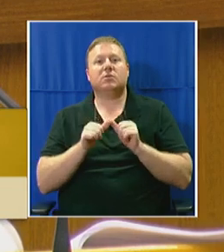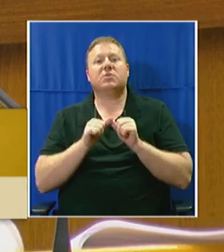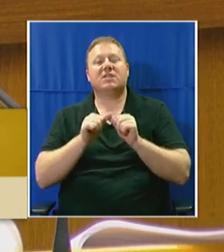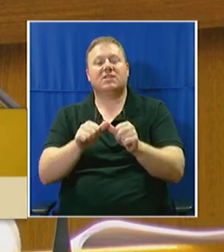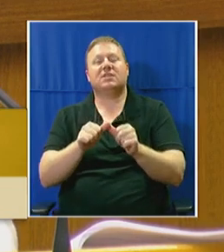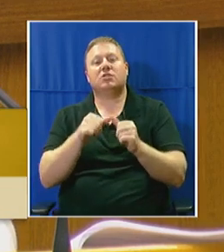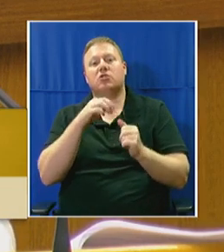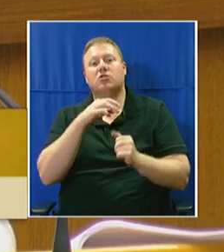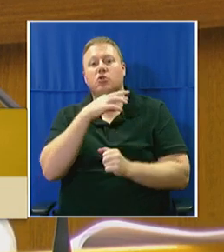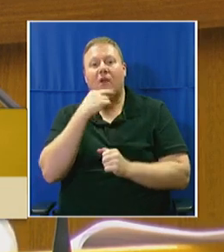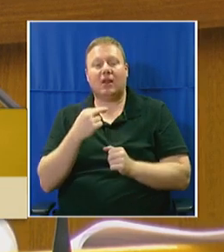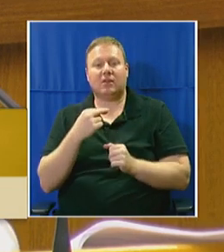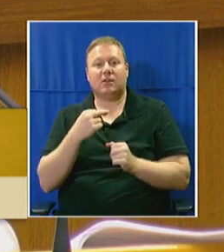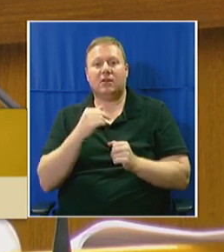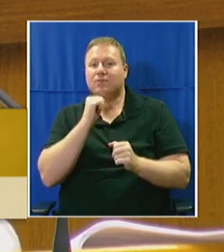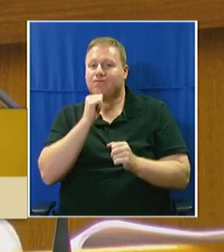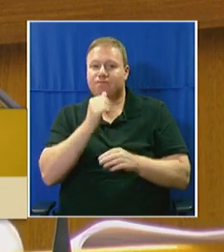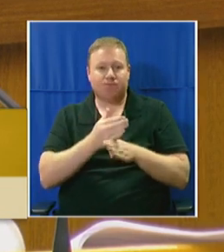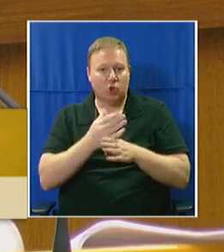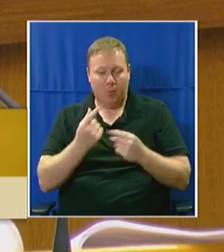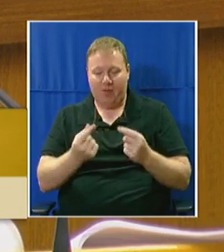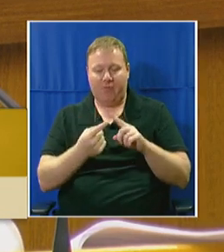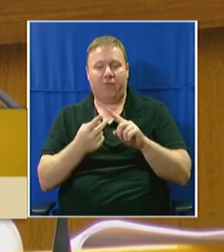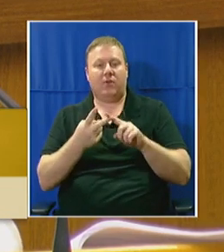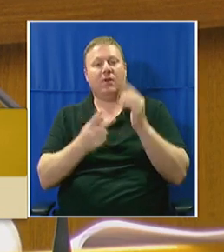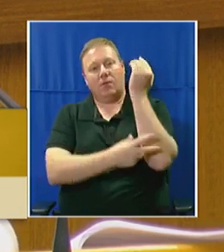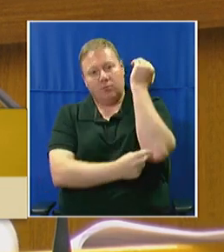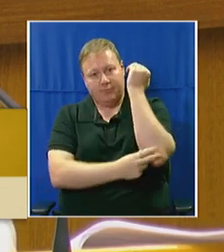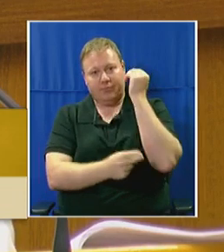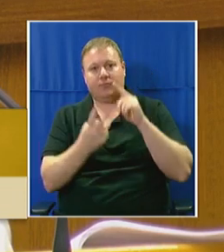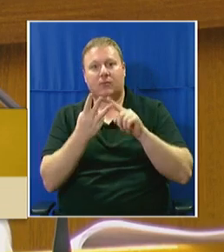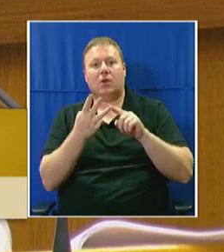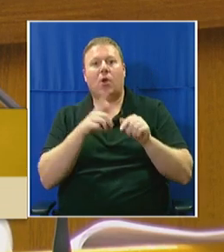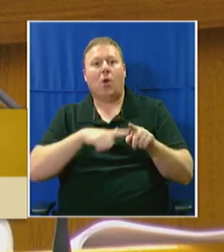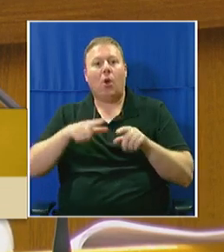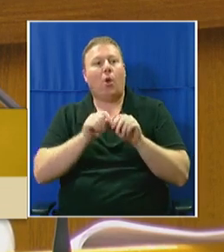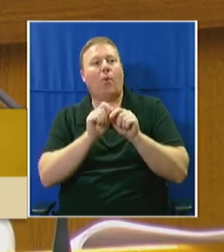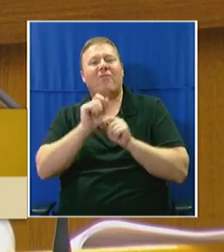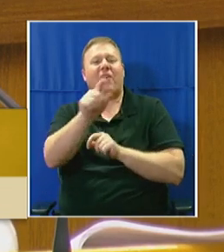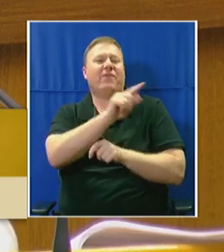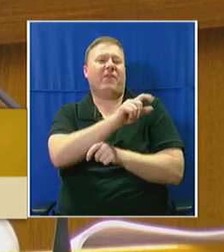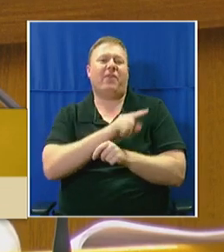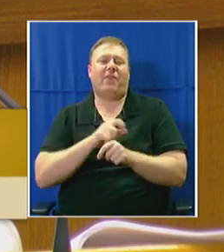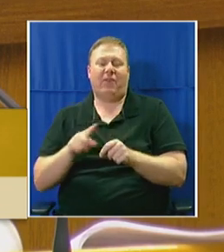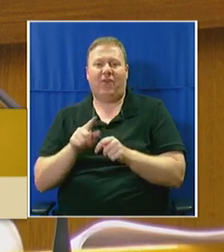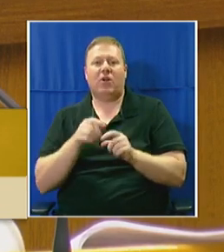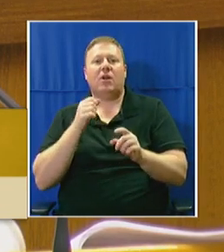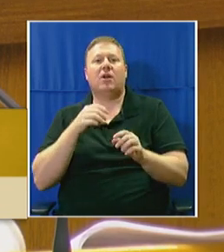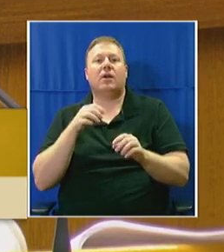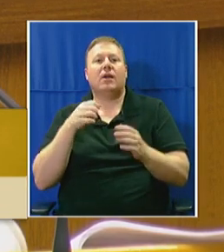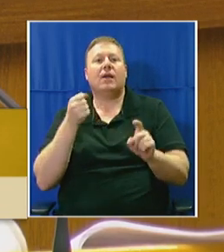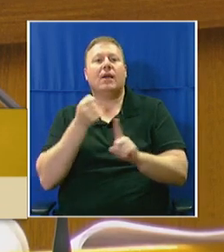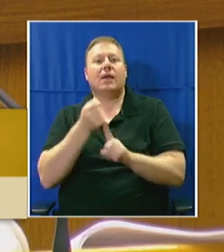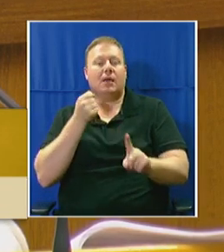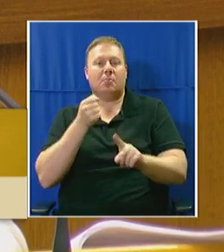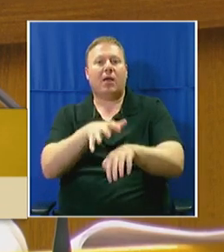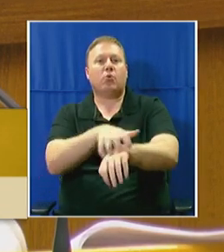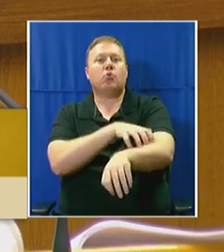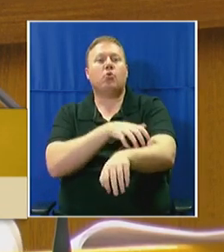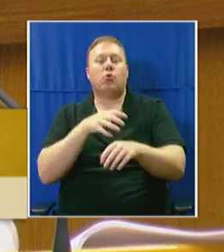unemployment poverty and inequality which impacts more on African rural women than their M